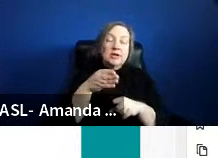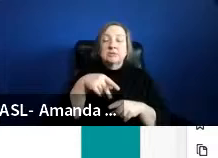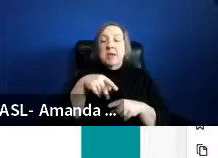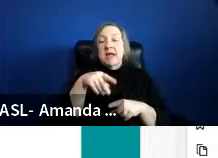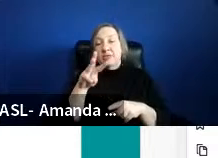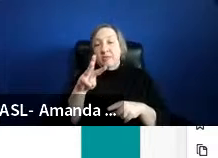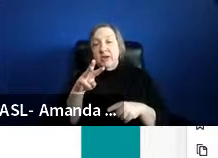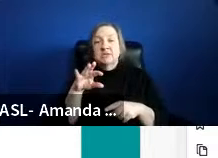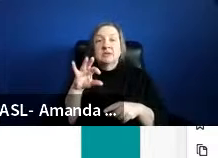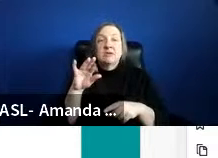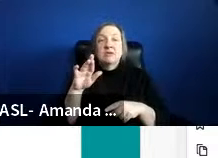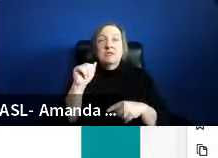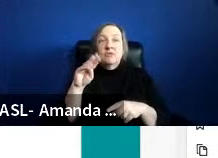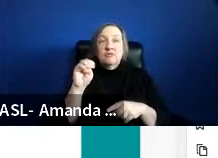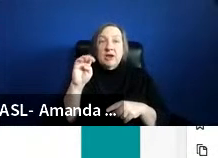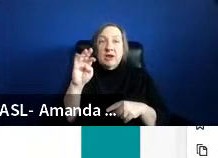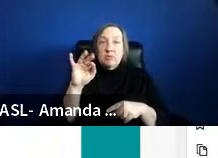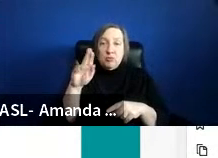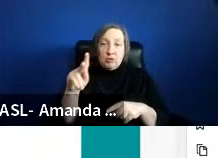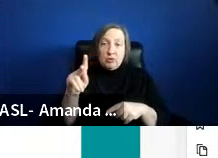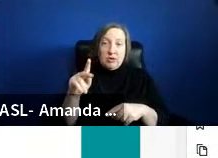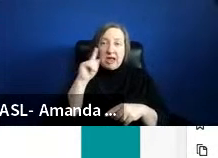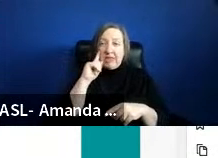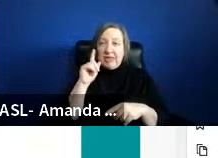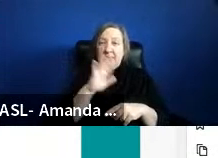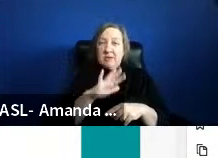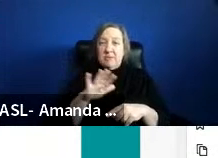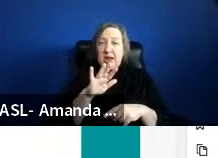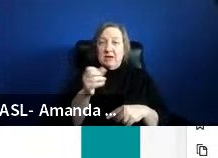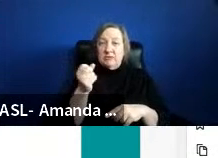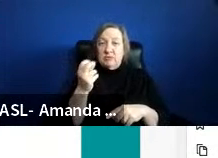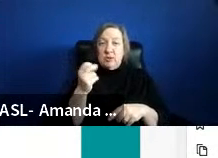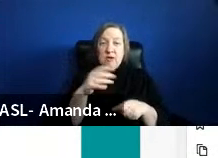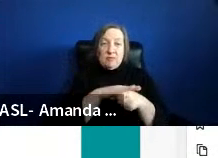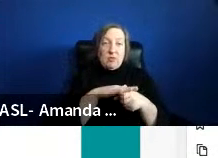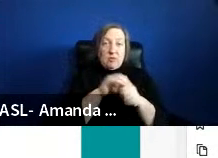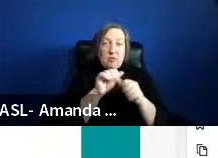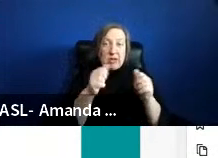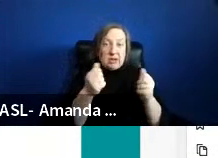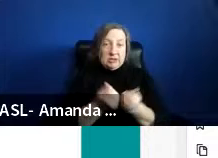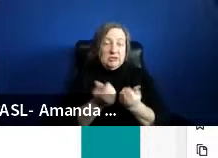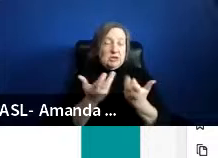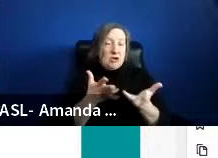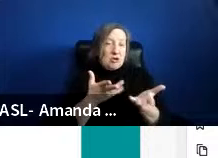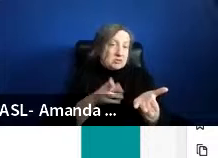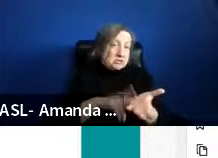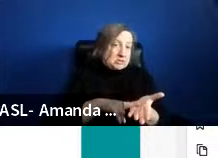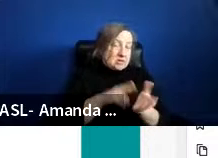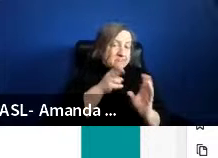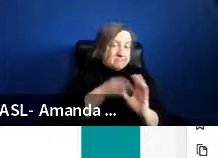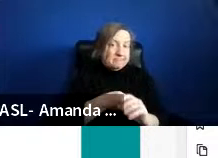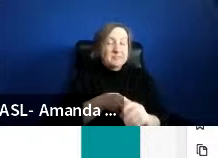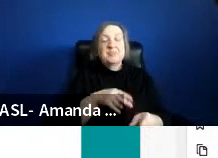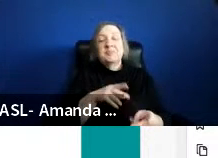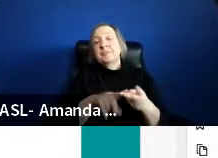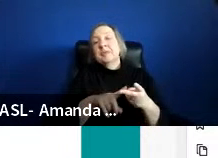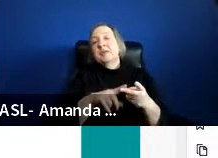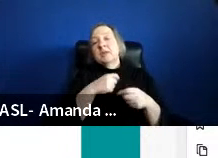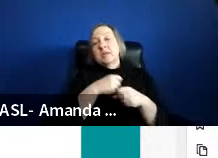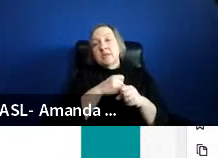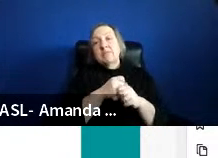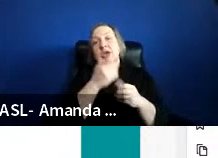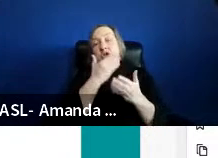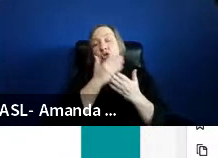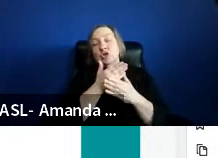which nearly, I think it's about a dozen local agencies have already signed on to, and they've made some very